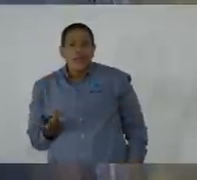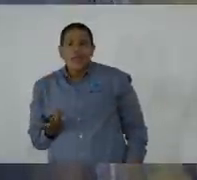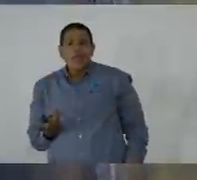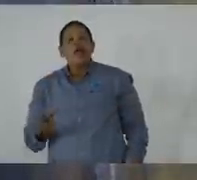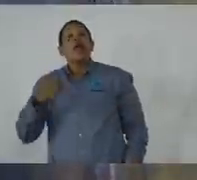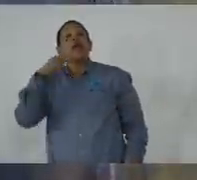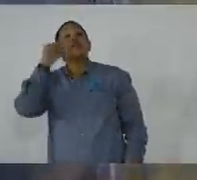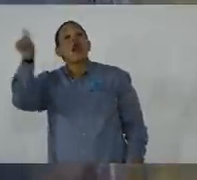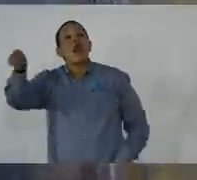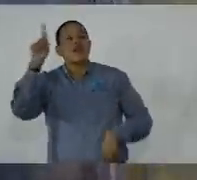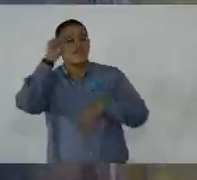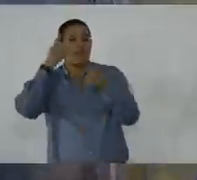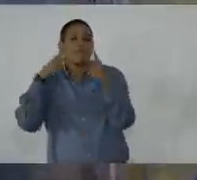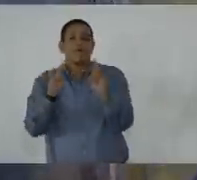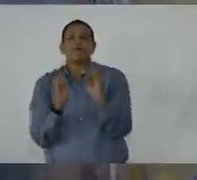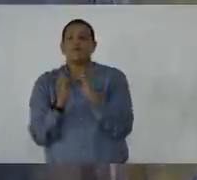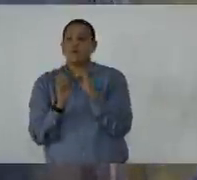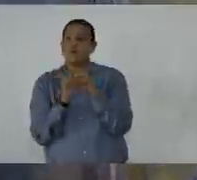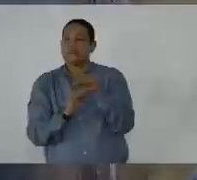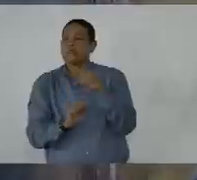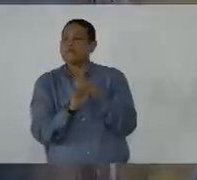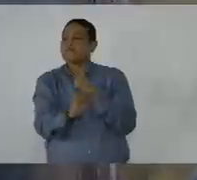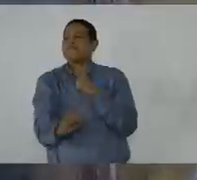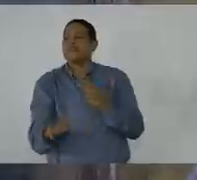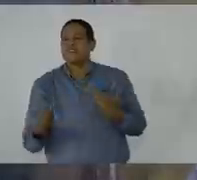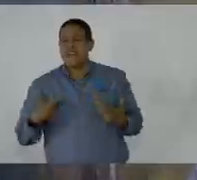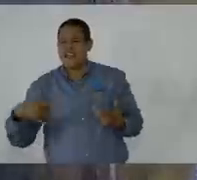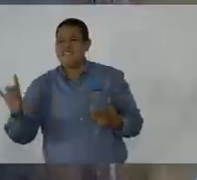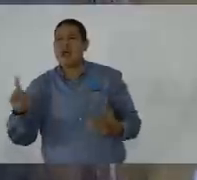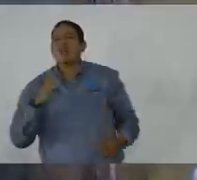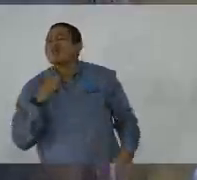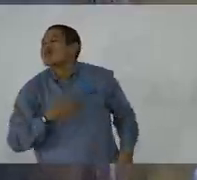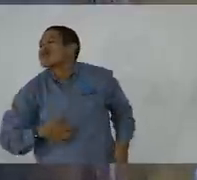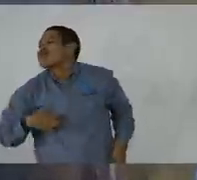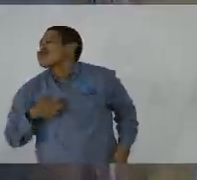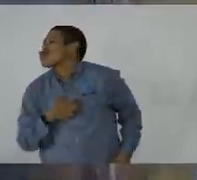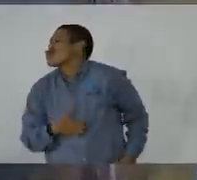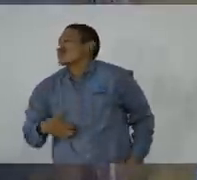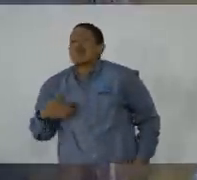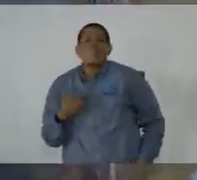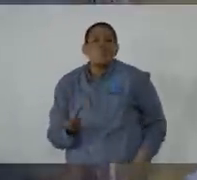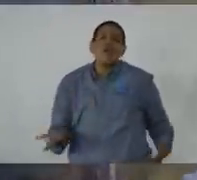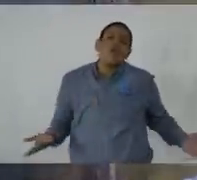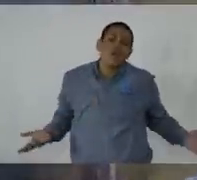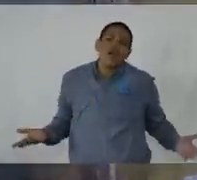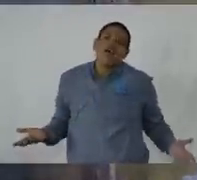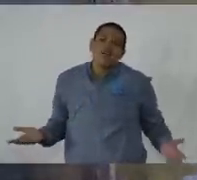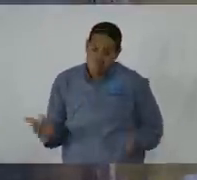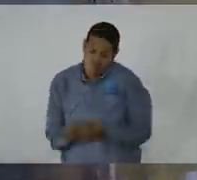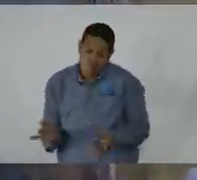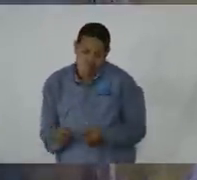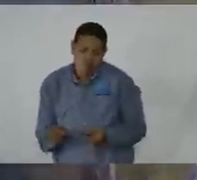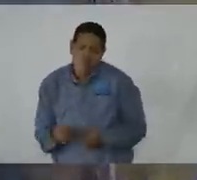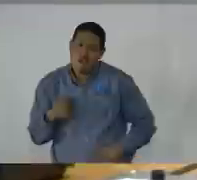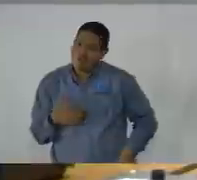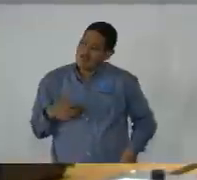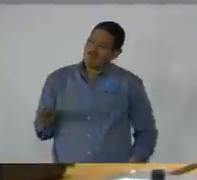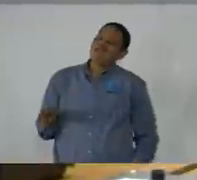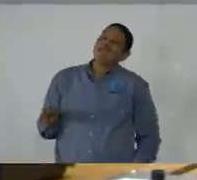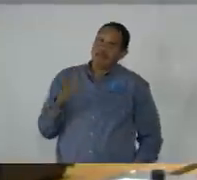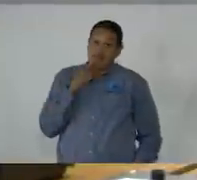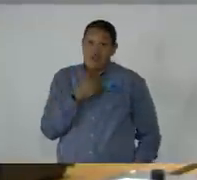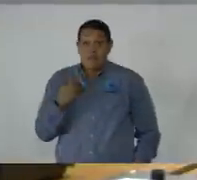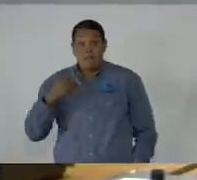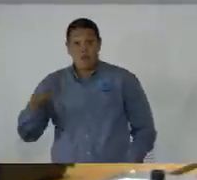had asked for permission, I find it disgusting, to say the very least, that a member